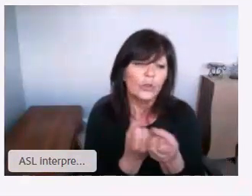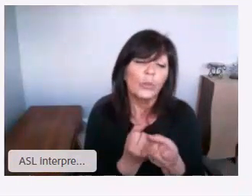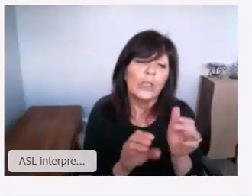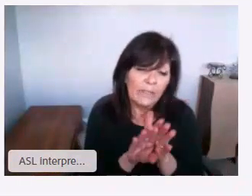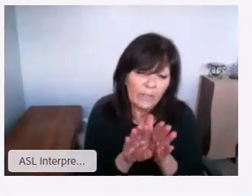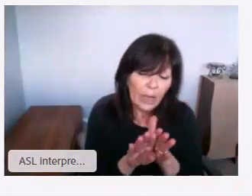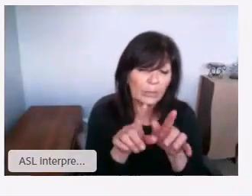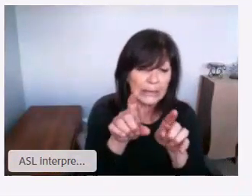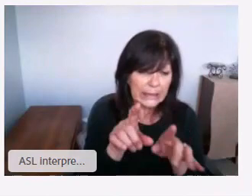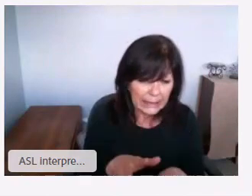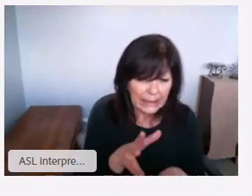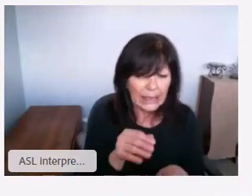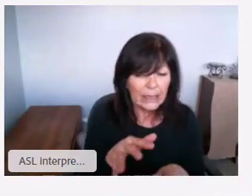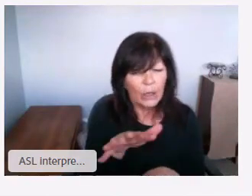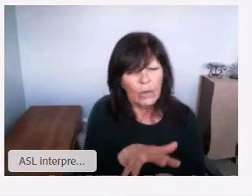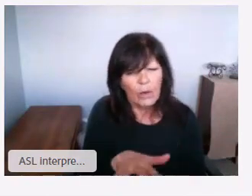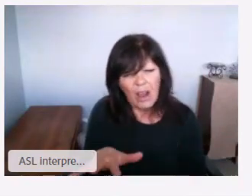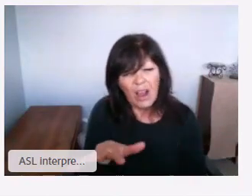testing, and around